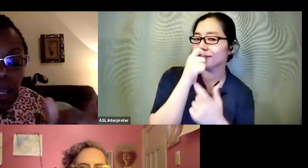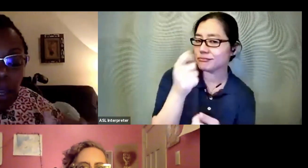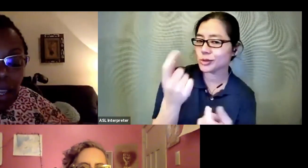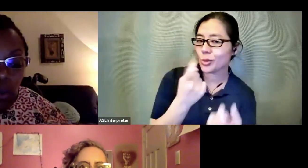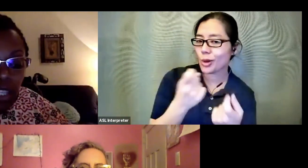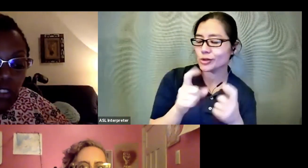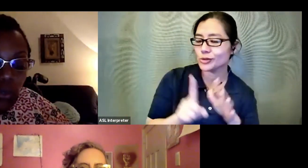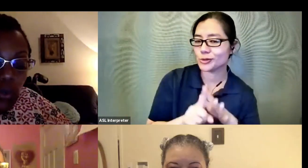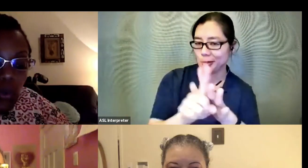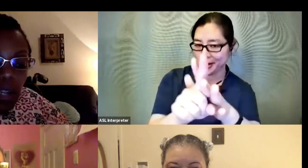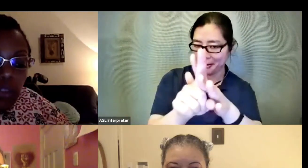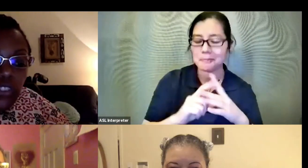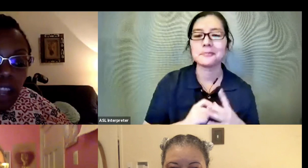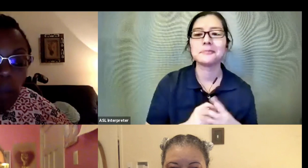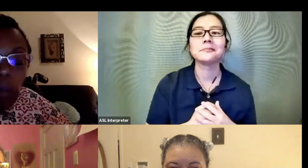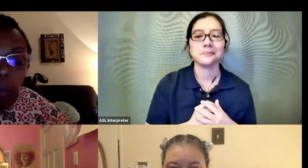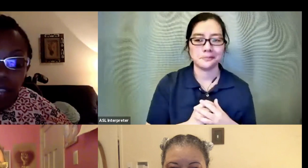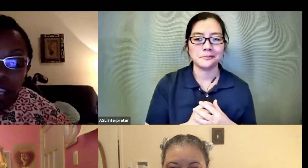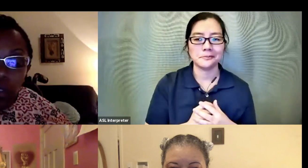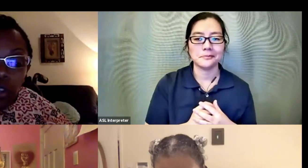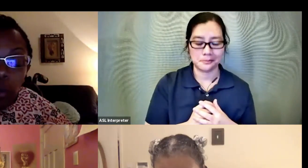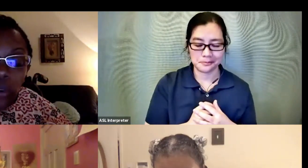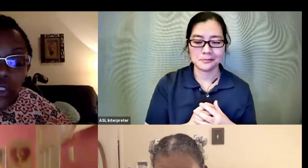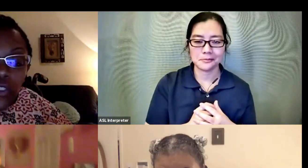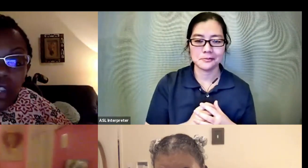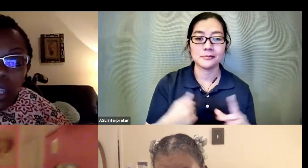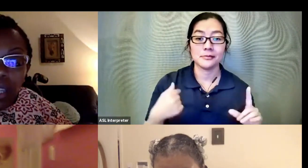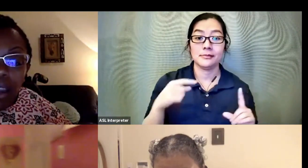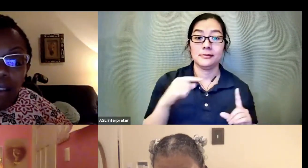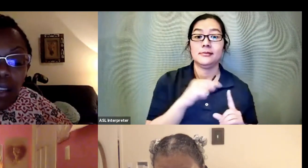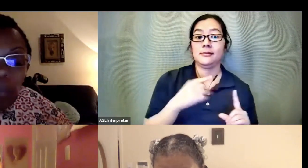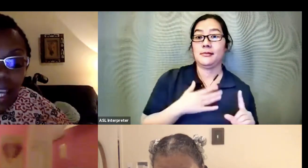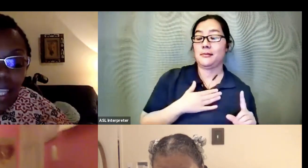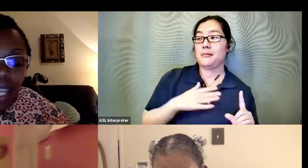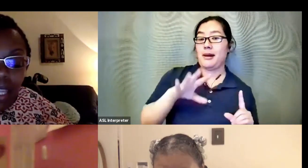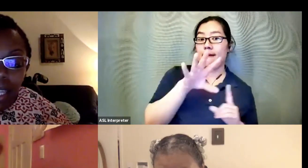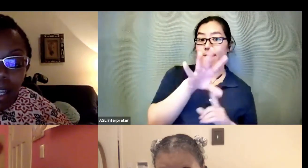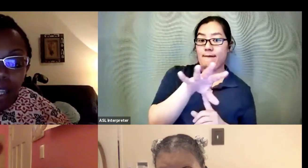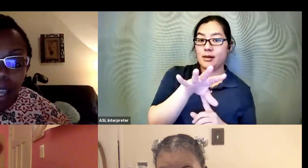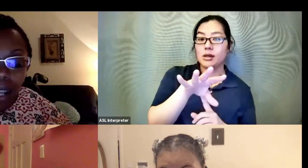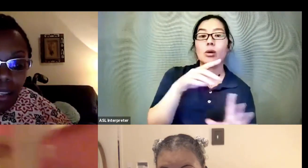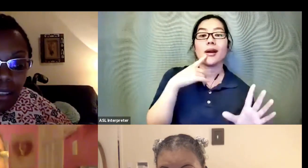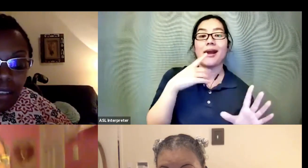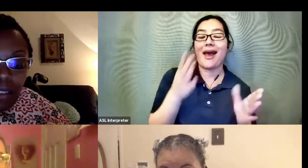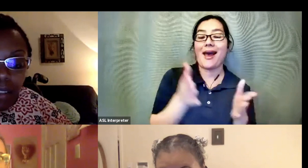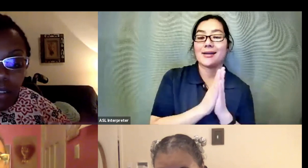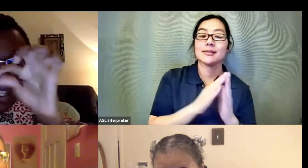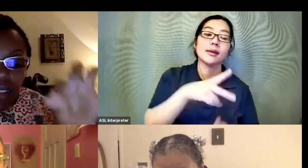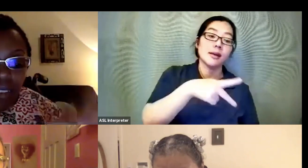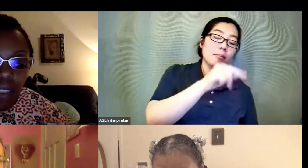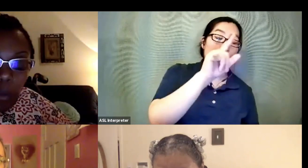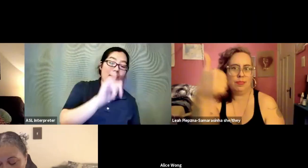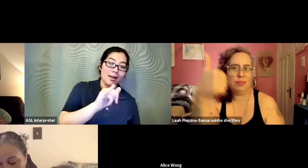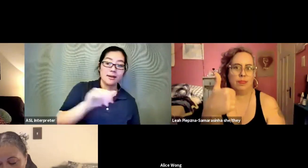I am going to just stop my video. You'll hear my voice so that we can have Patty and Leah and Alice so that